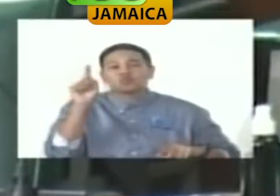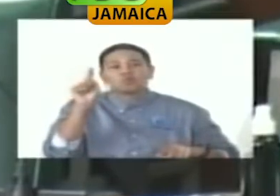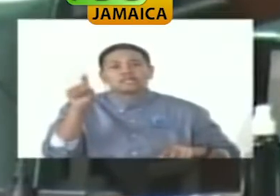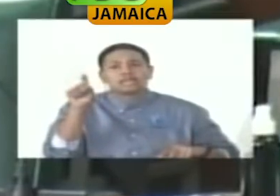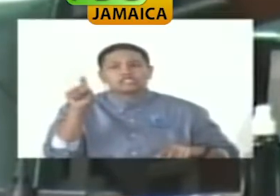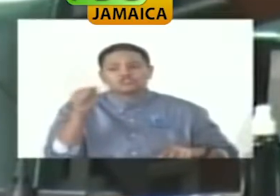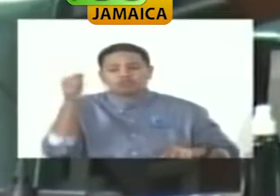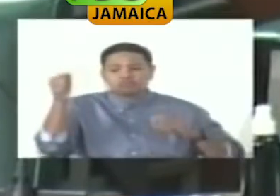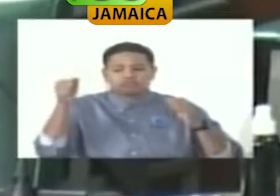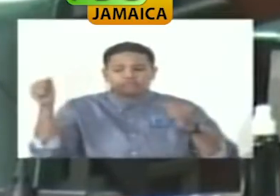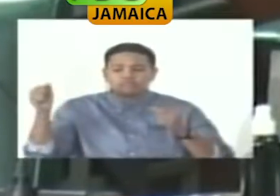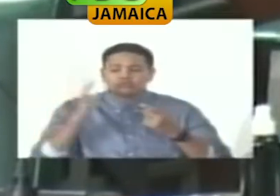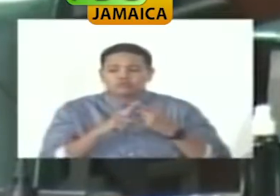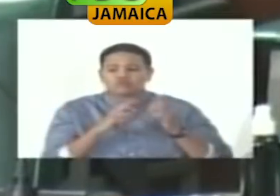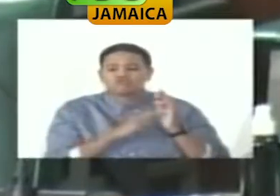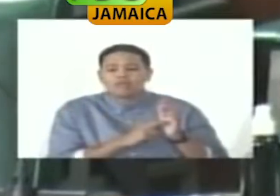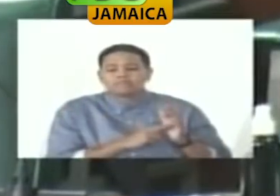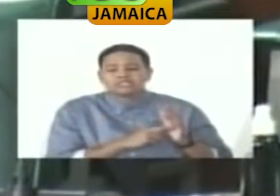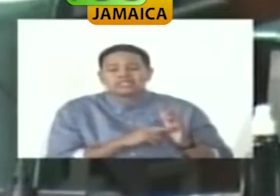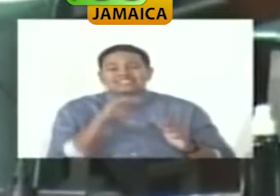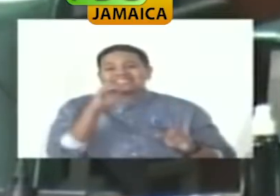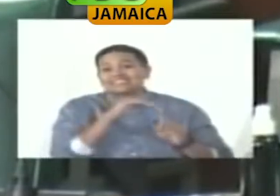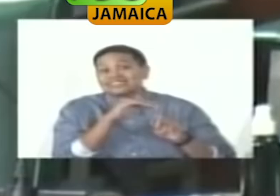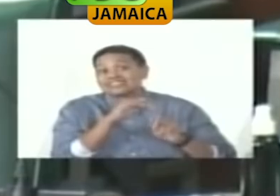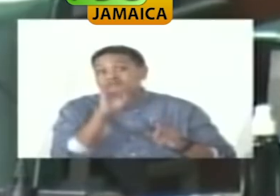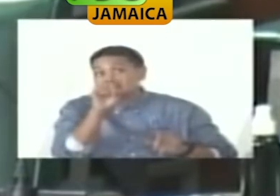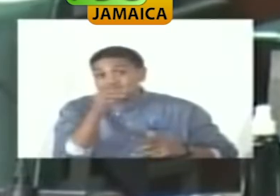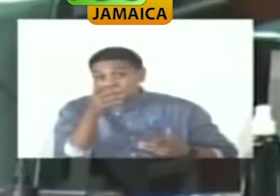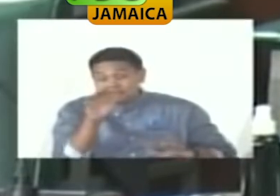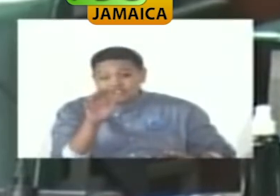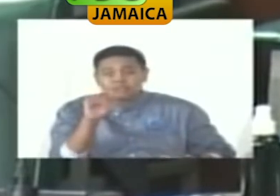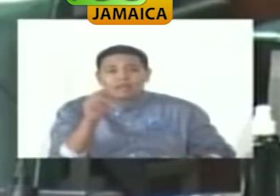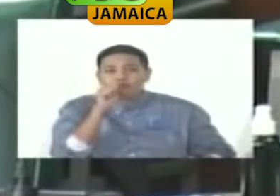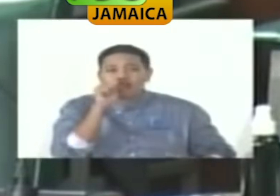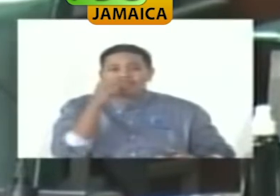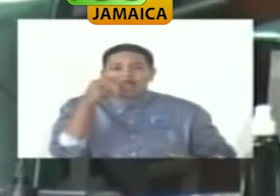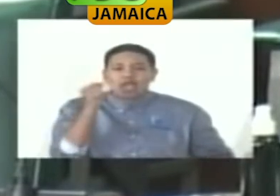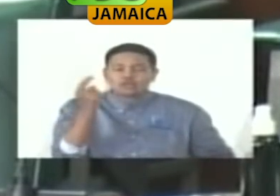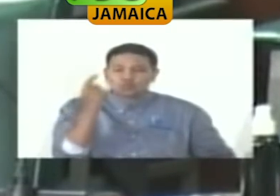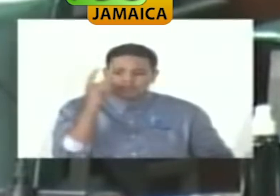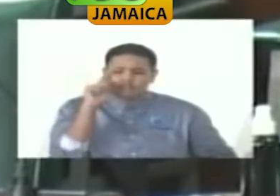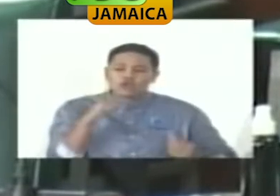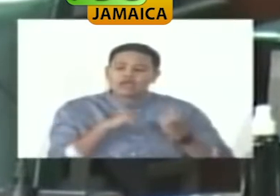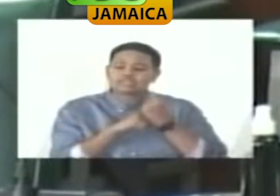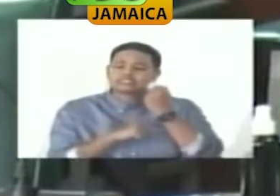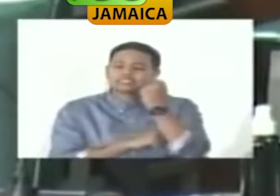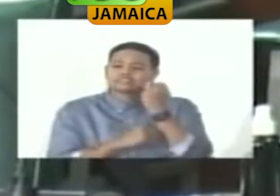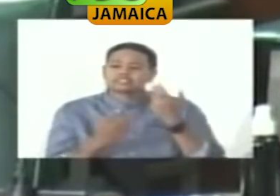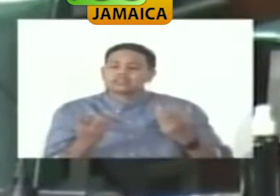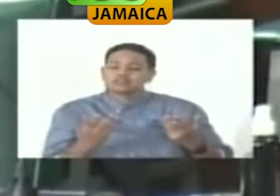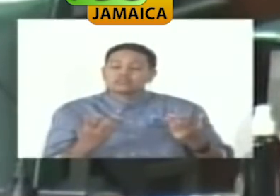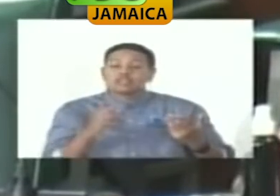necessary. And representation has been made by the private high schools for assistance. And it